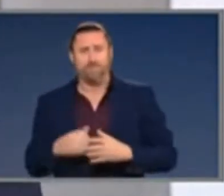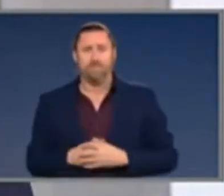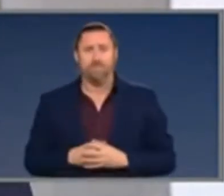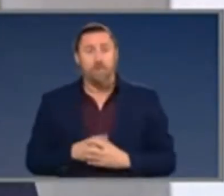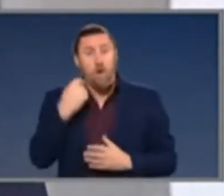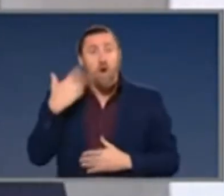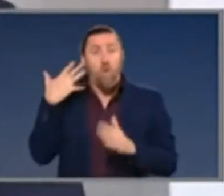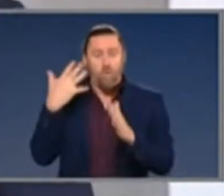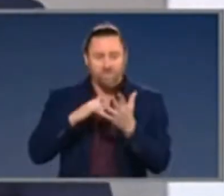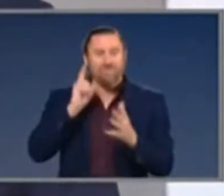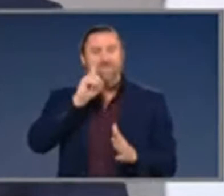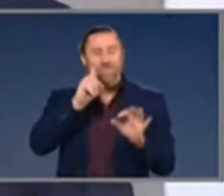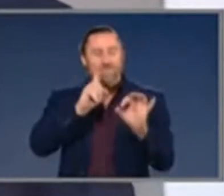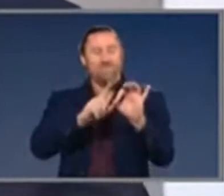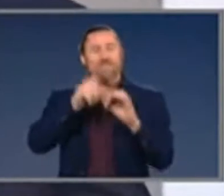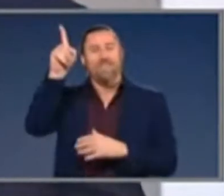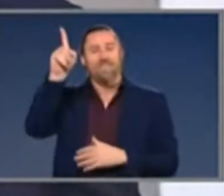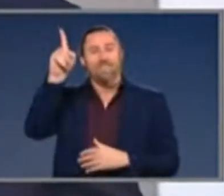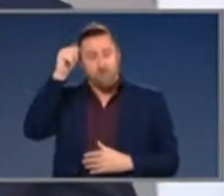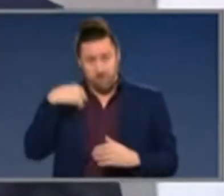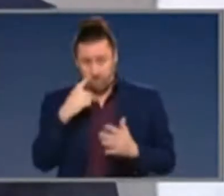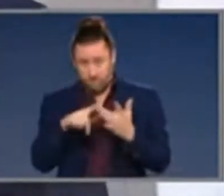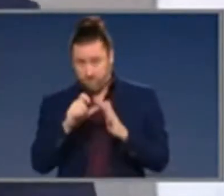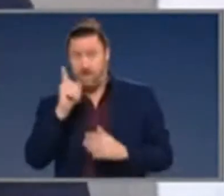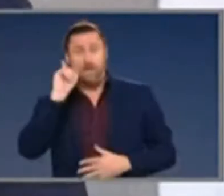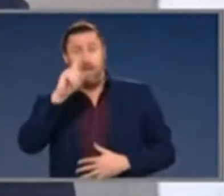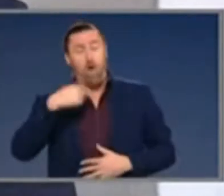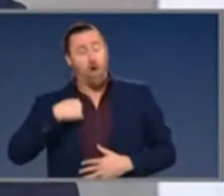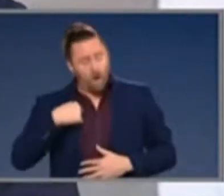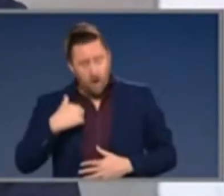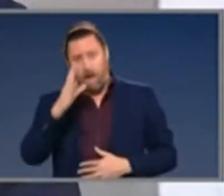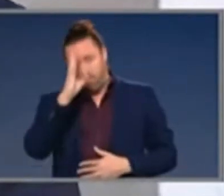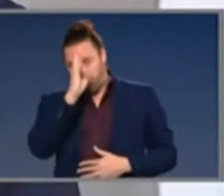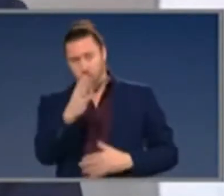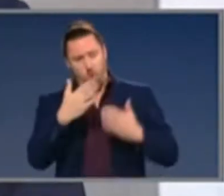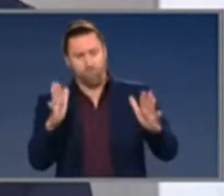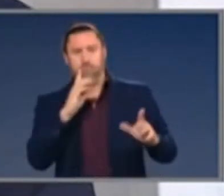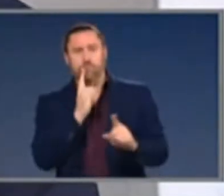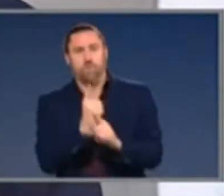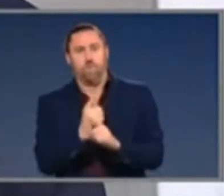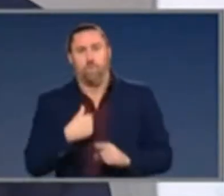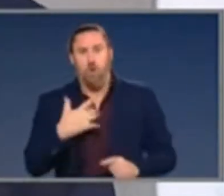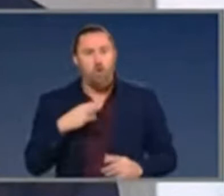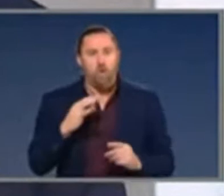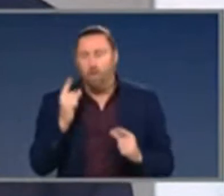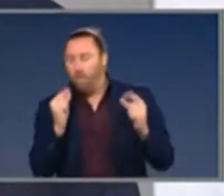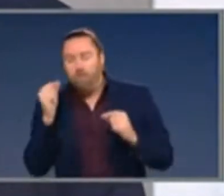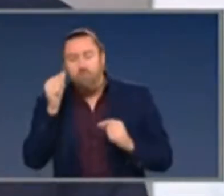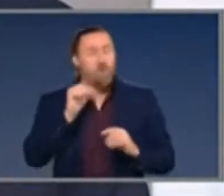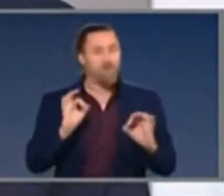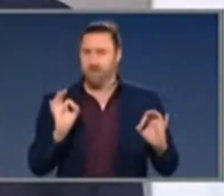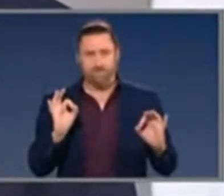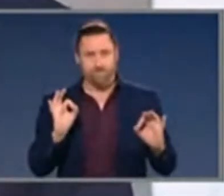before returning here yesterday, I want to be as upfront with you as we possibly can about what has occurred in these facilities, and I said the Royal Commission will